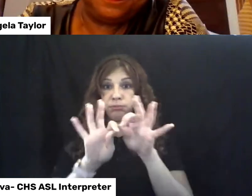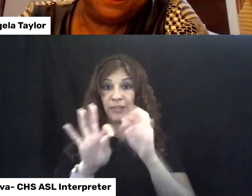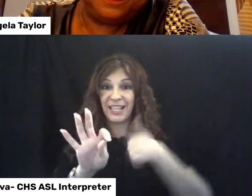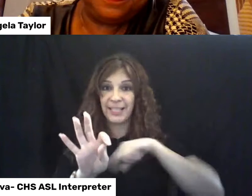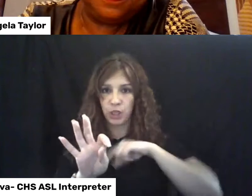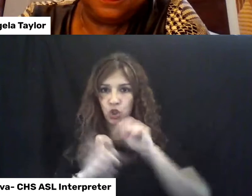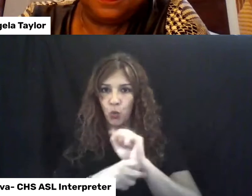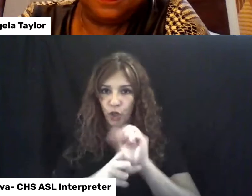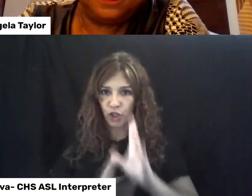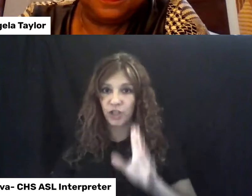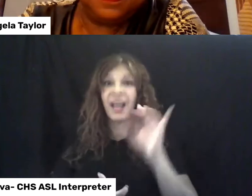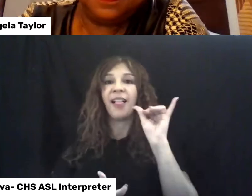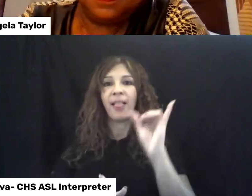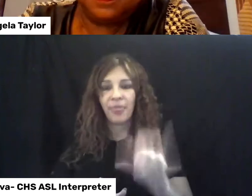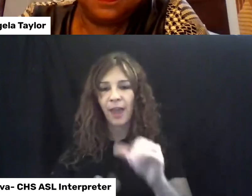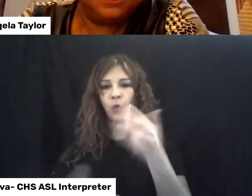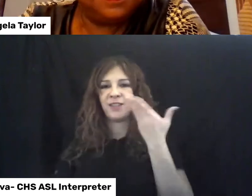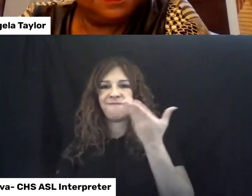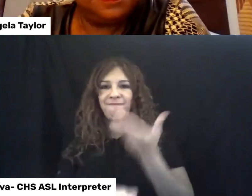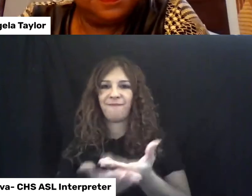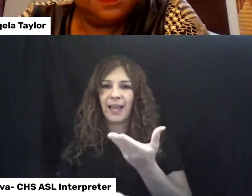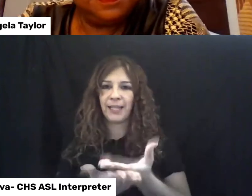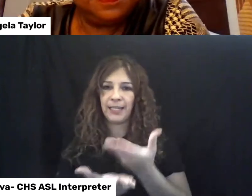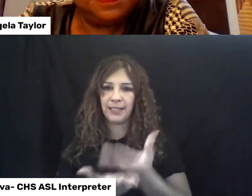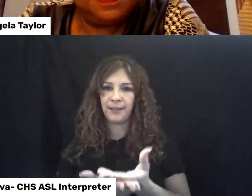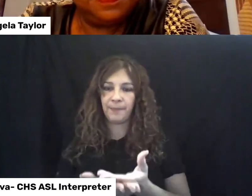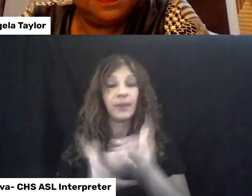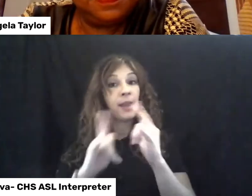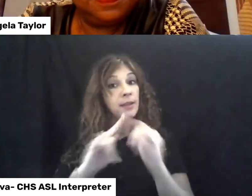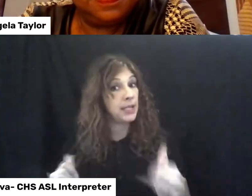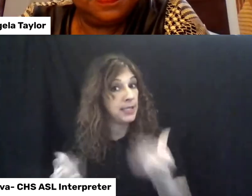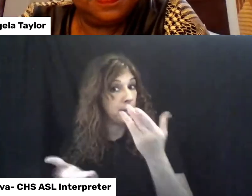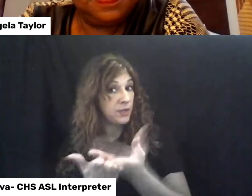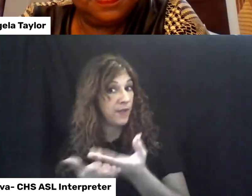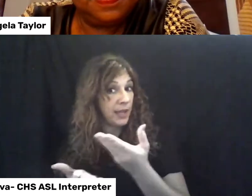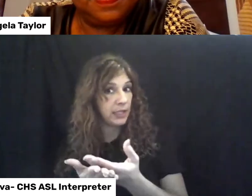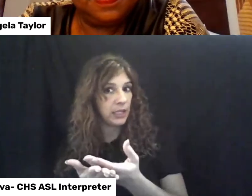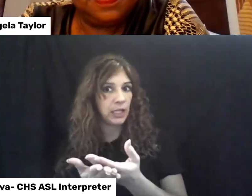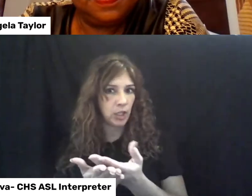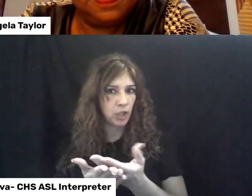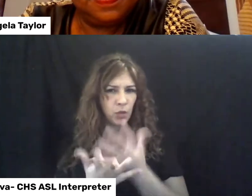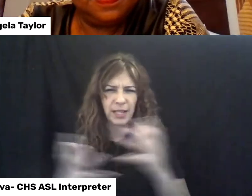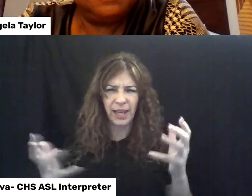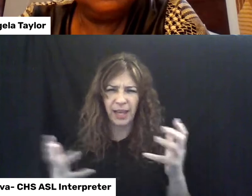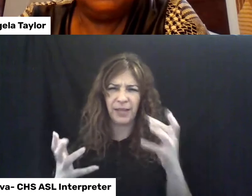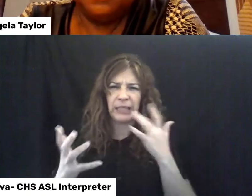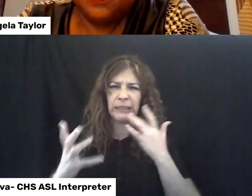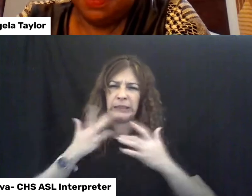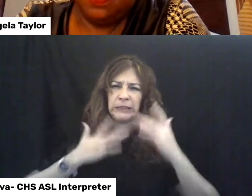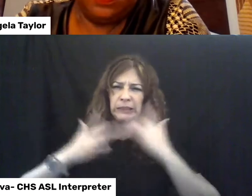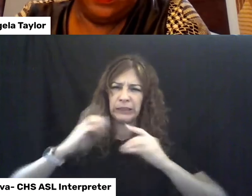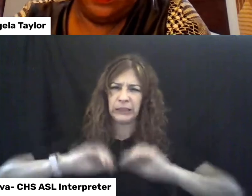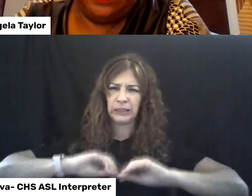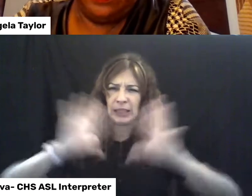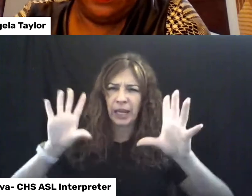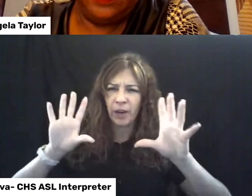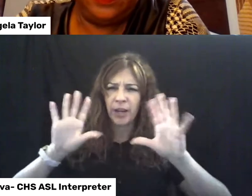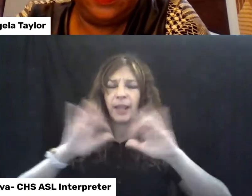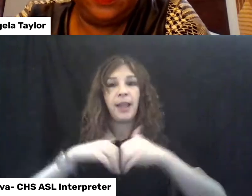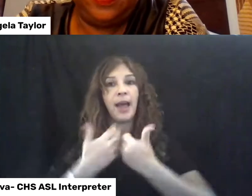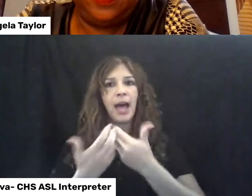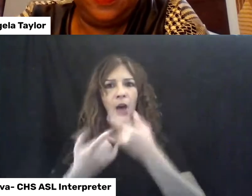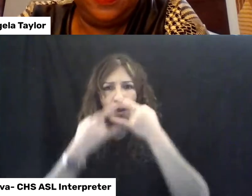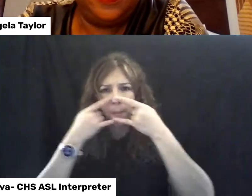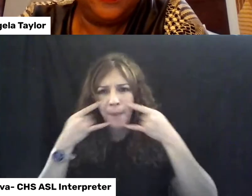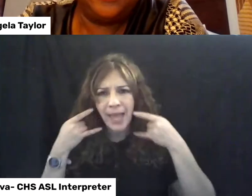at the same time that it was validated, right, there's still a lot of lack of clarity about how did masking